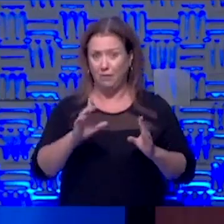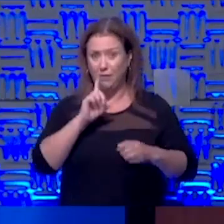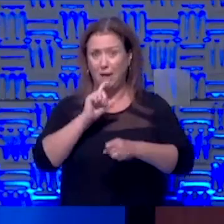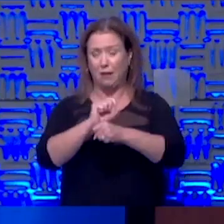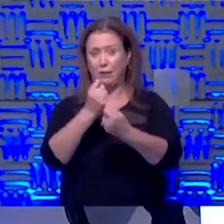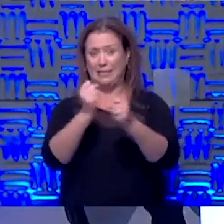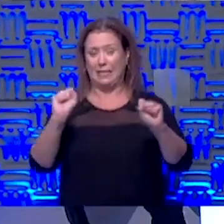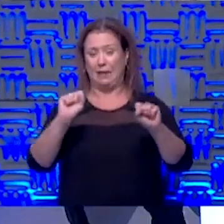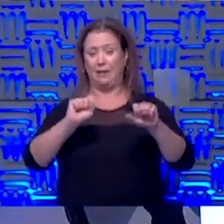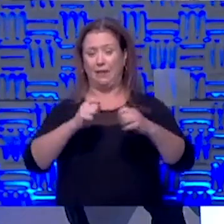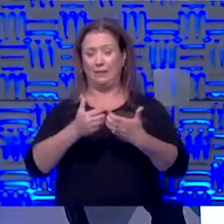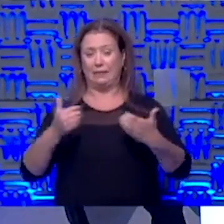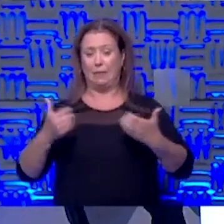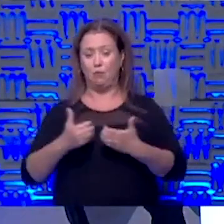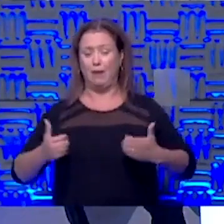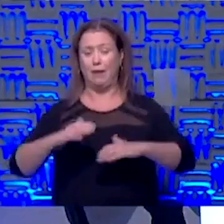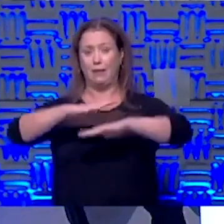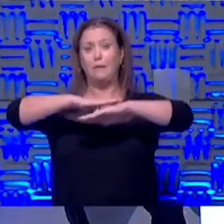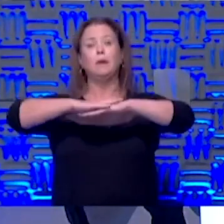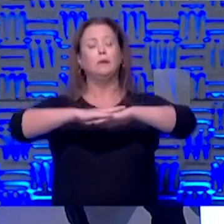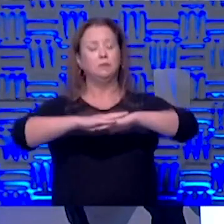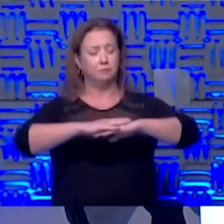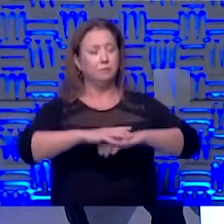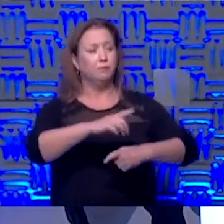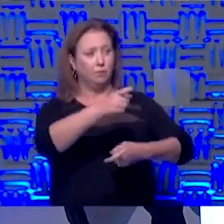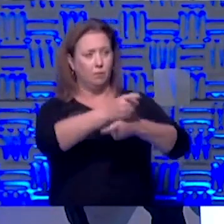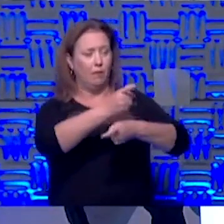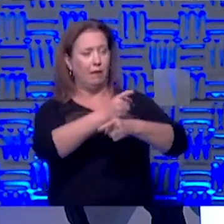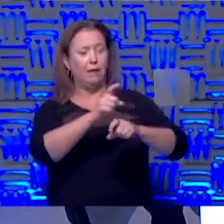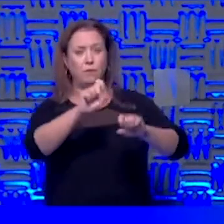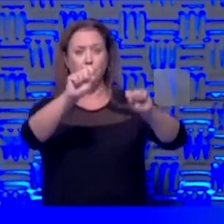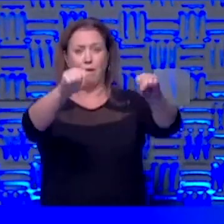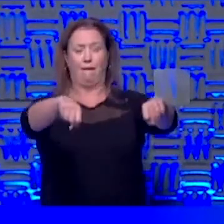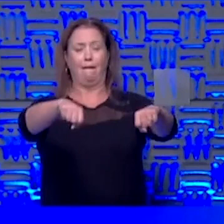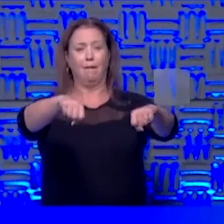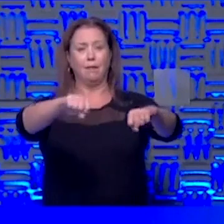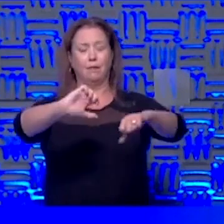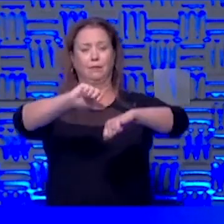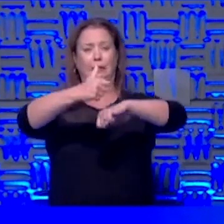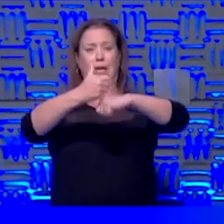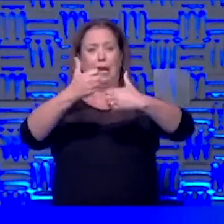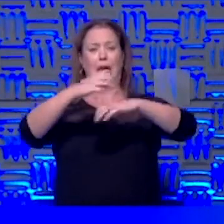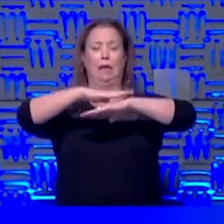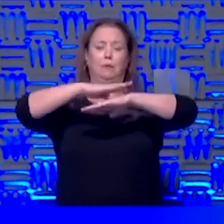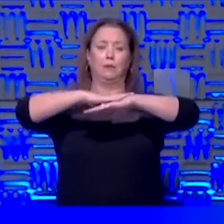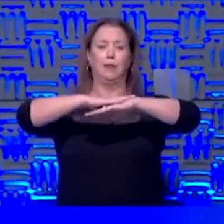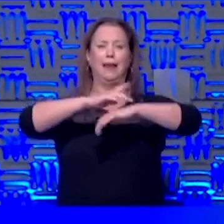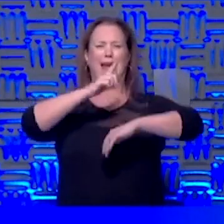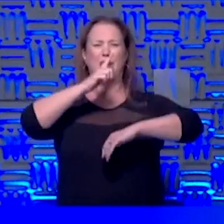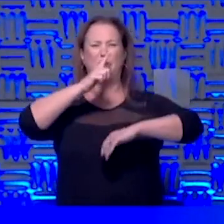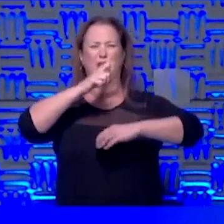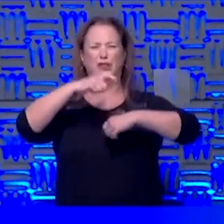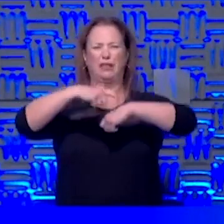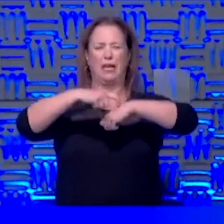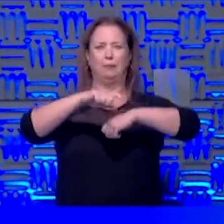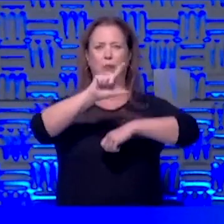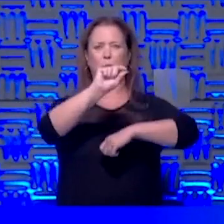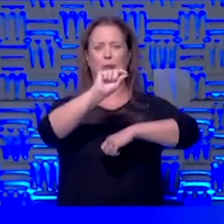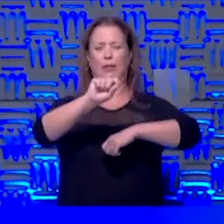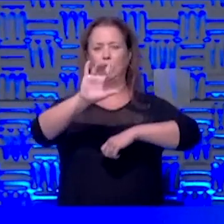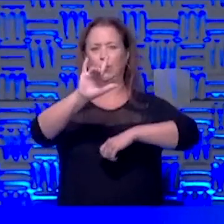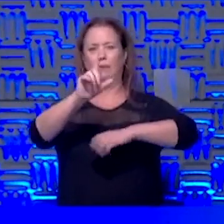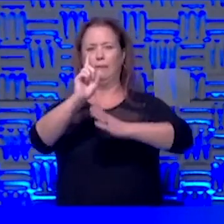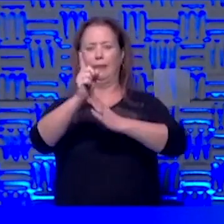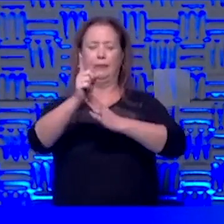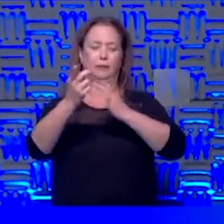Yeah, if you can do that and have the separation. Also, I know that, usually lunch times are 20, 25 minutes when kids are going.